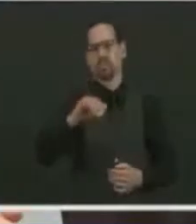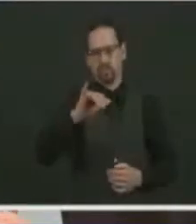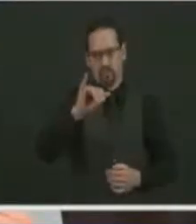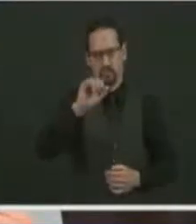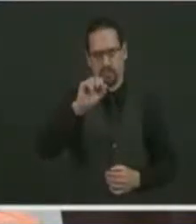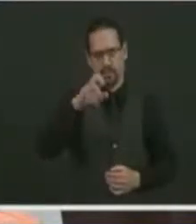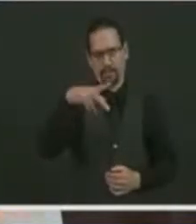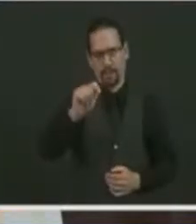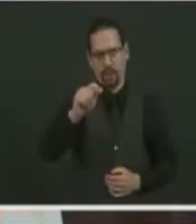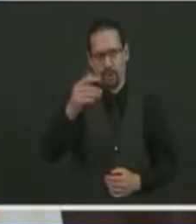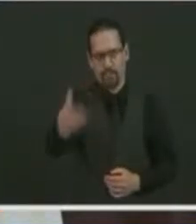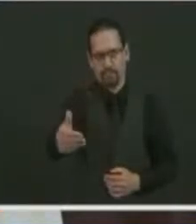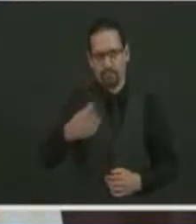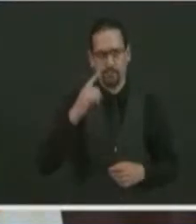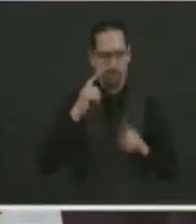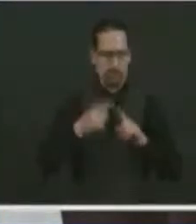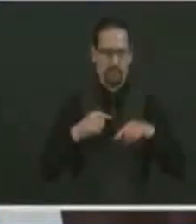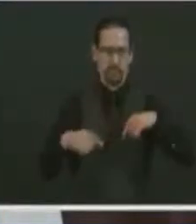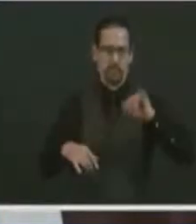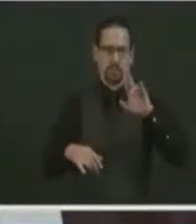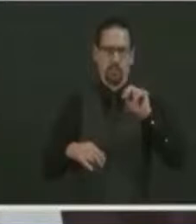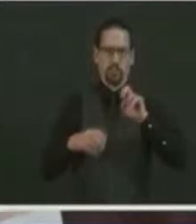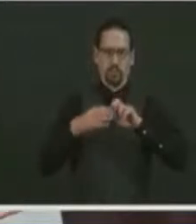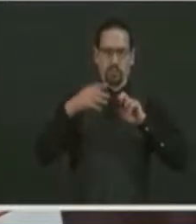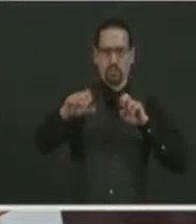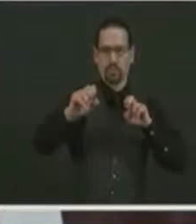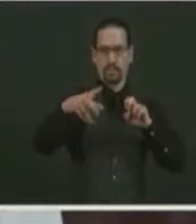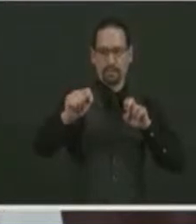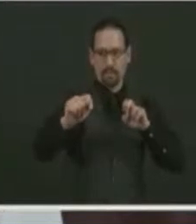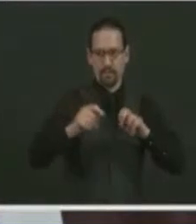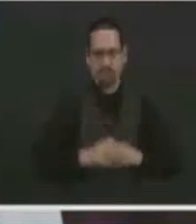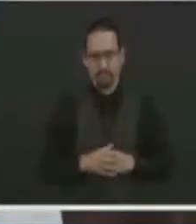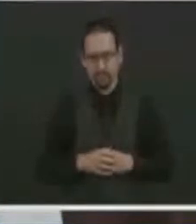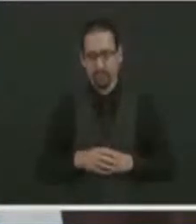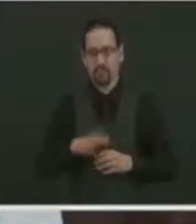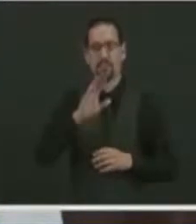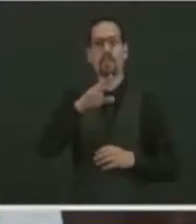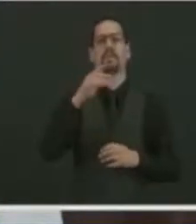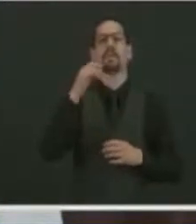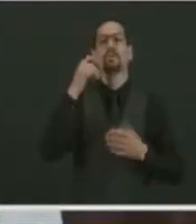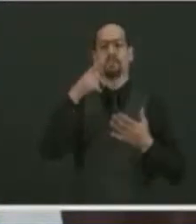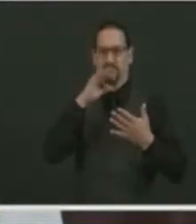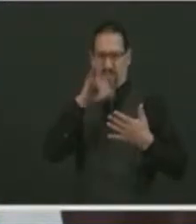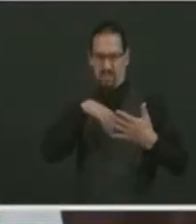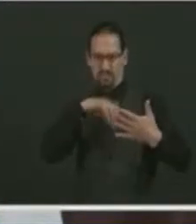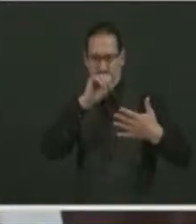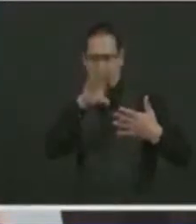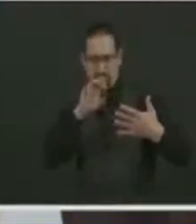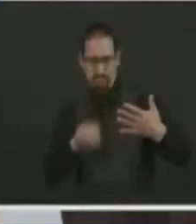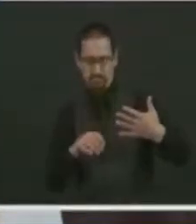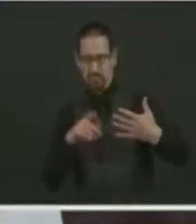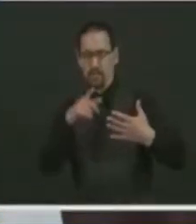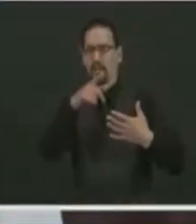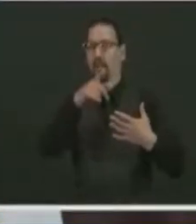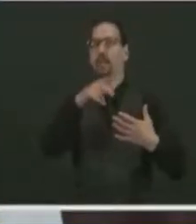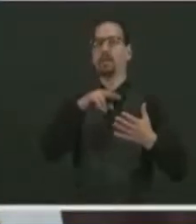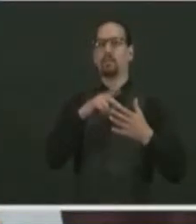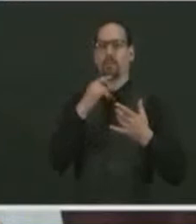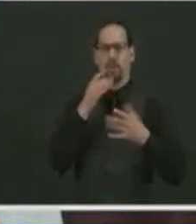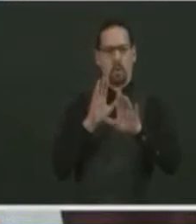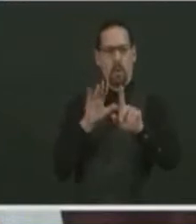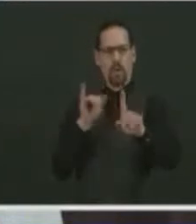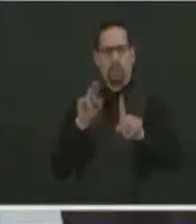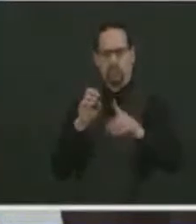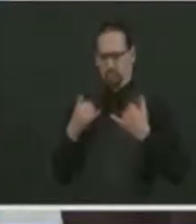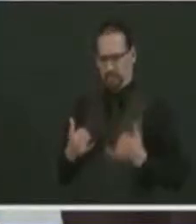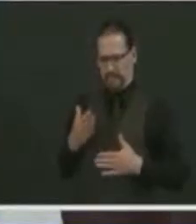your expiration date for any of those items was originally in June, you now have until September. And we